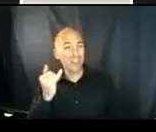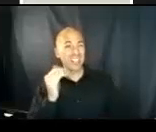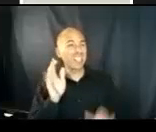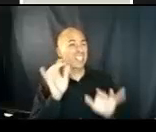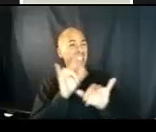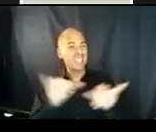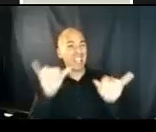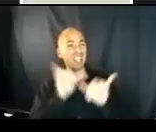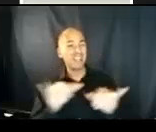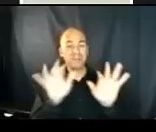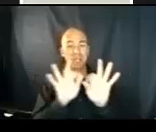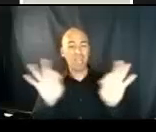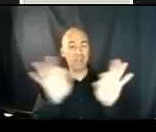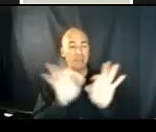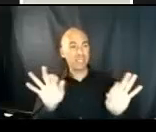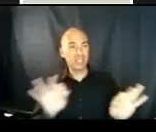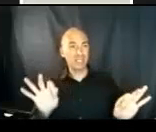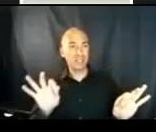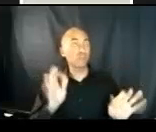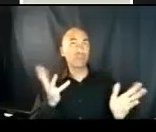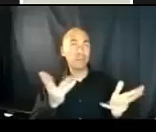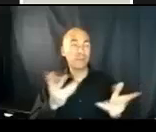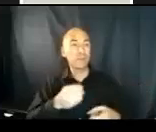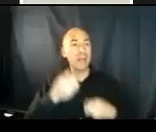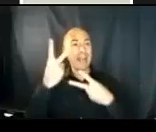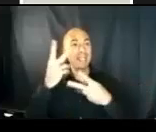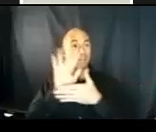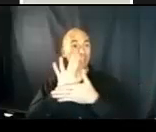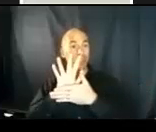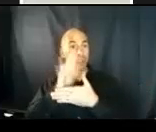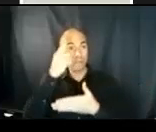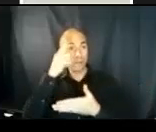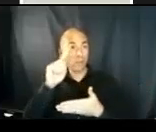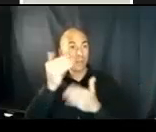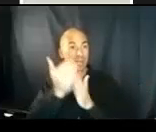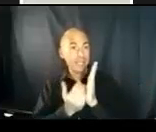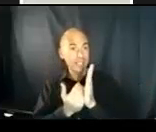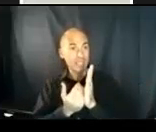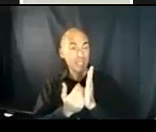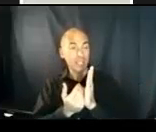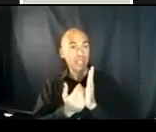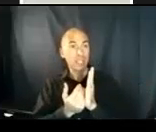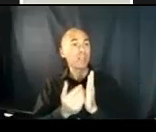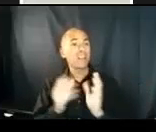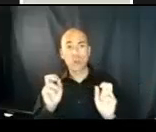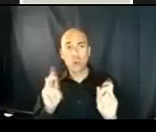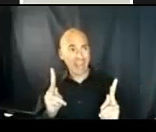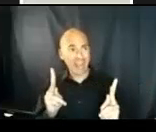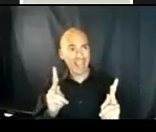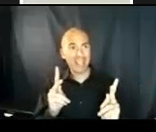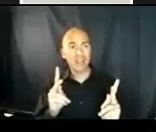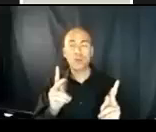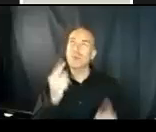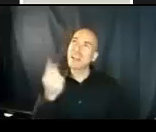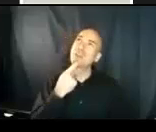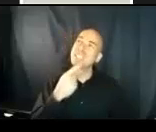for example, when you're adding videos to your lessons, that is okay. Create a general statement before a video